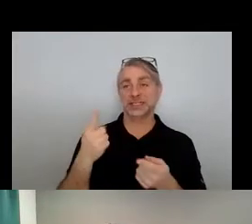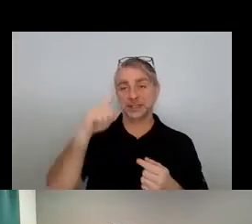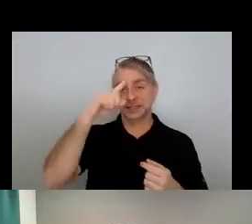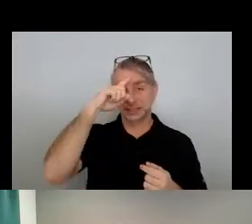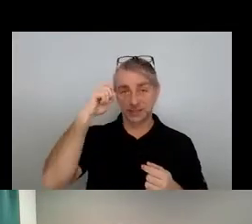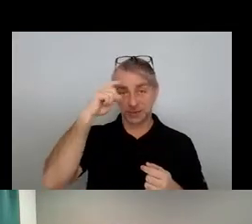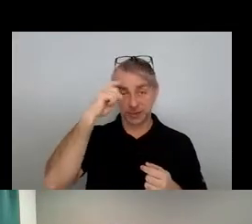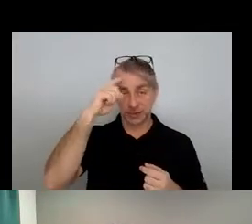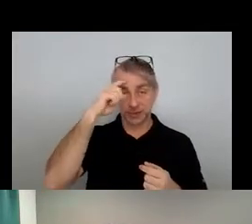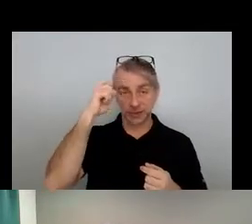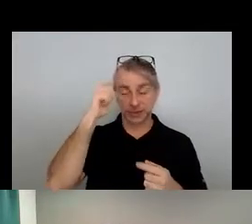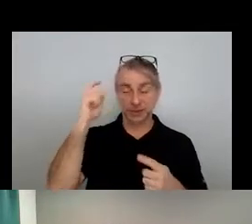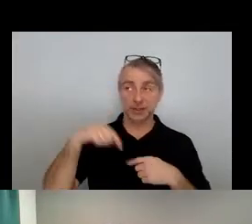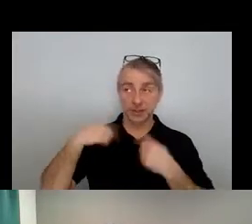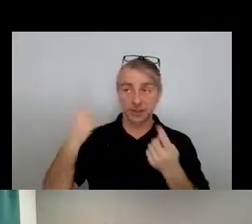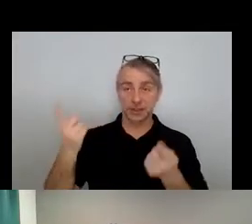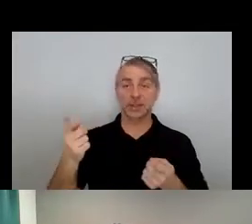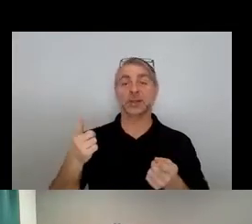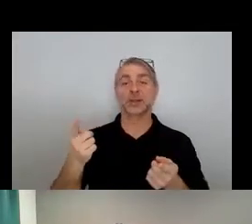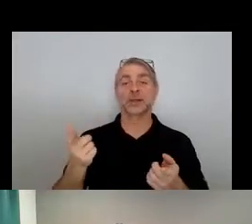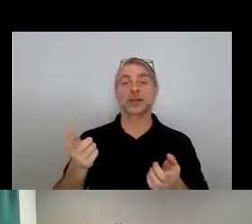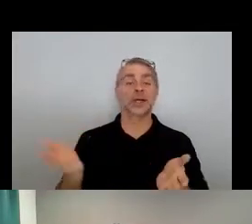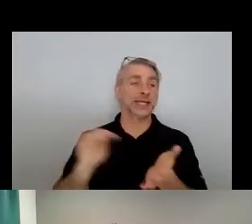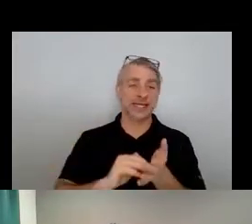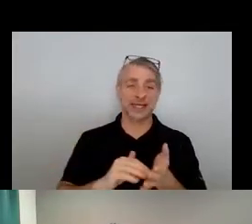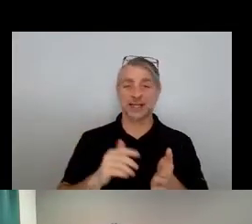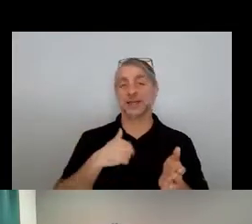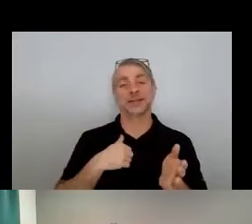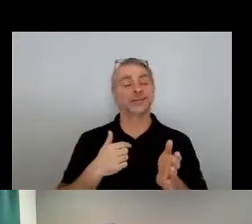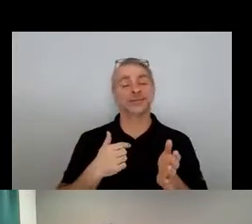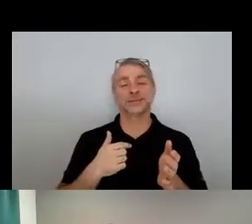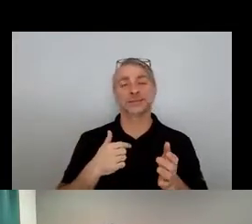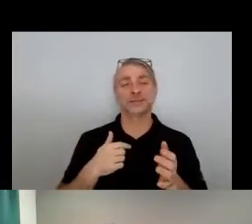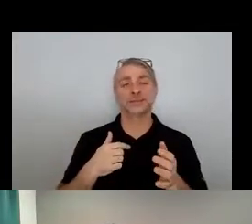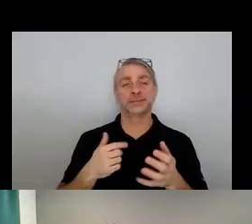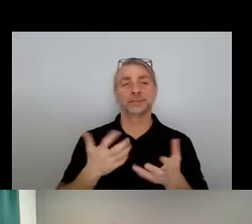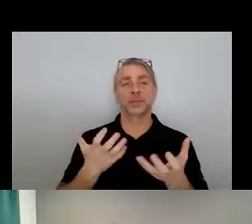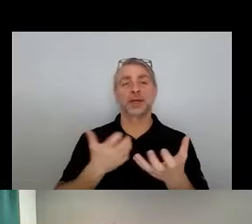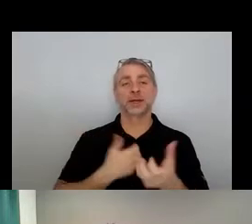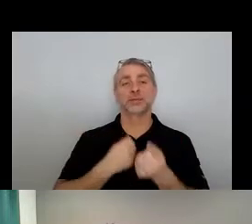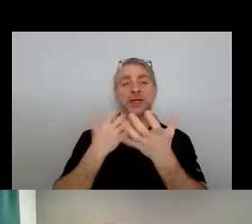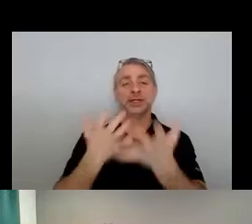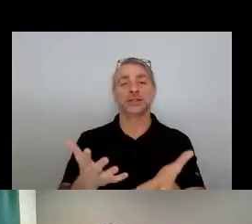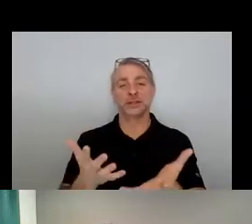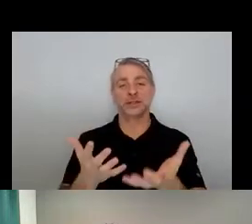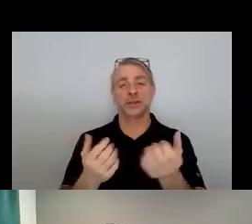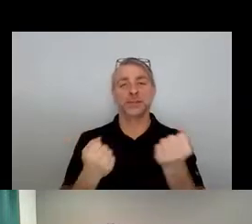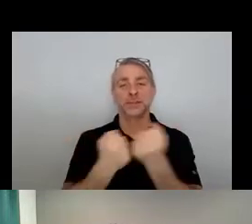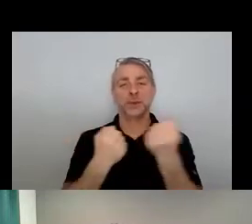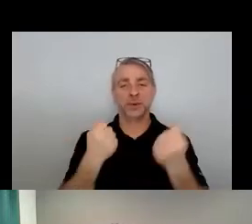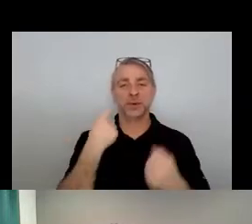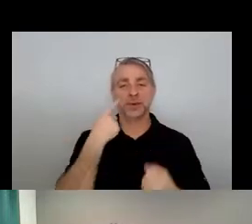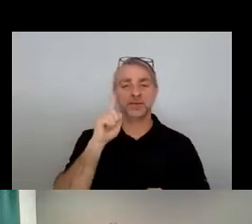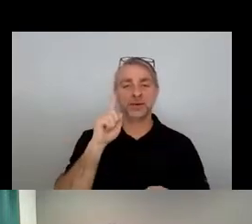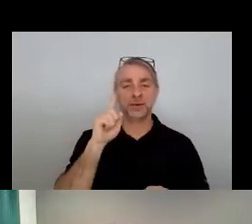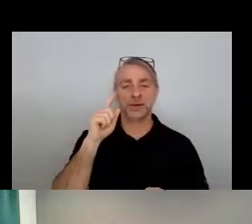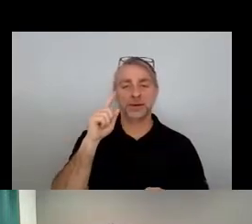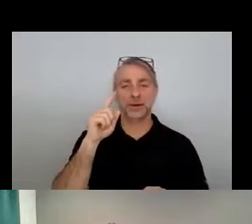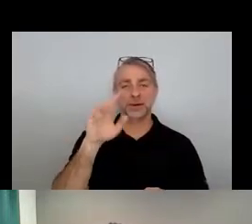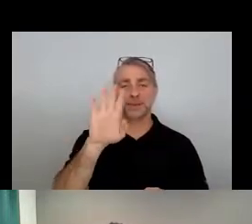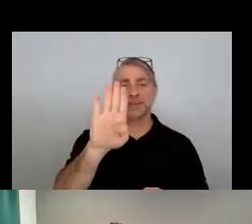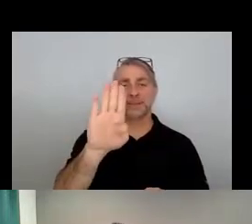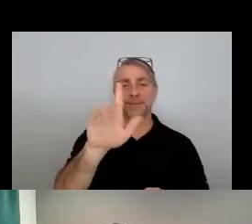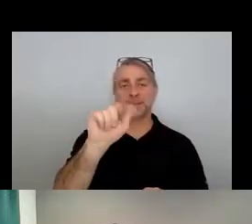stop saying anything. And I just like to express my support for the Black Lives Matter